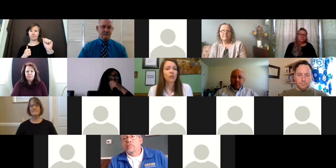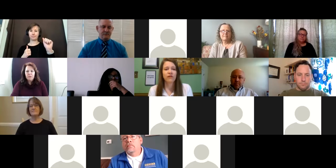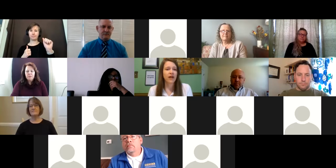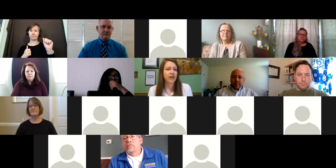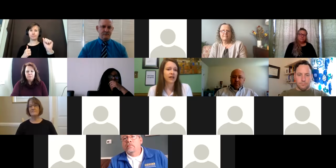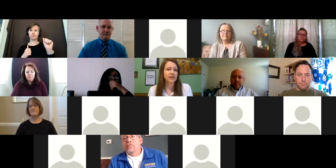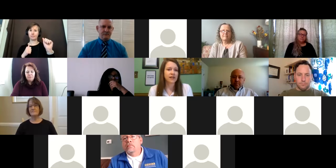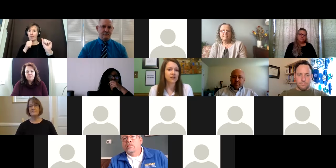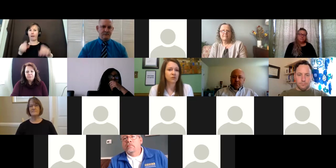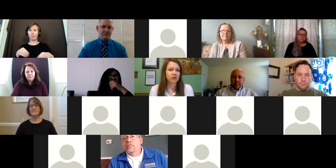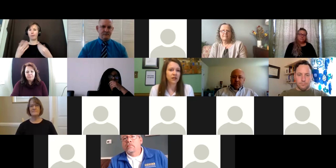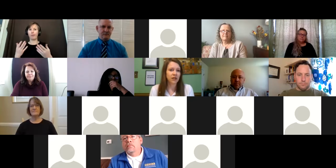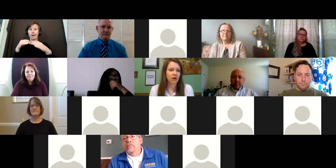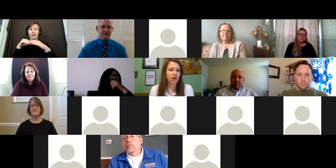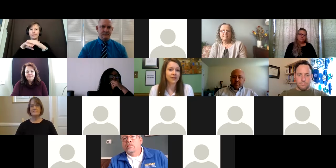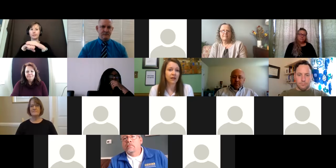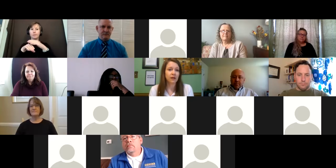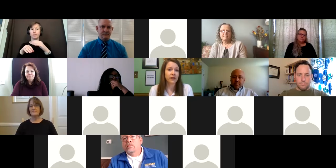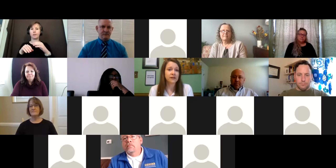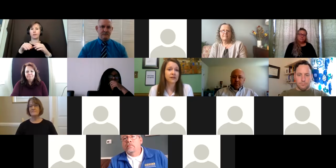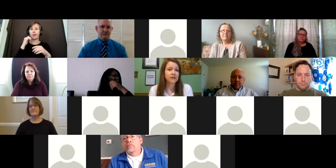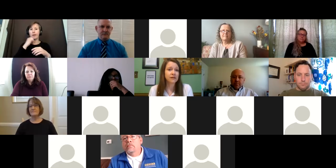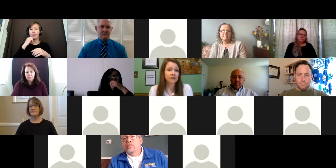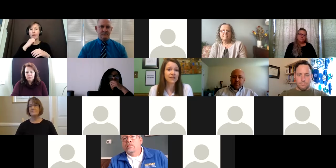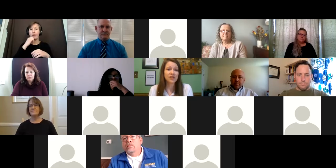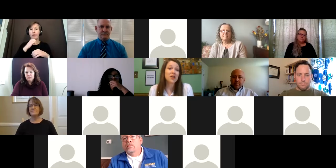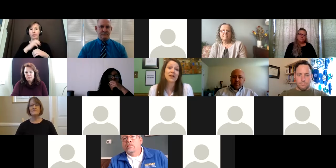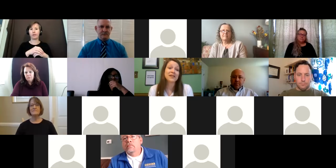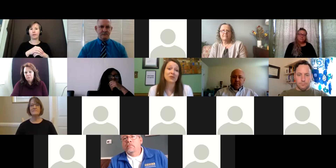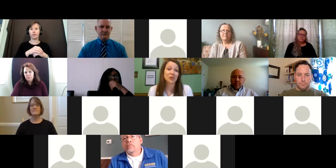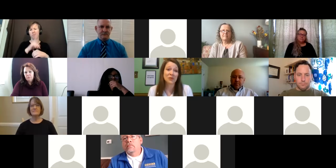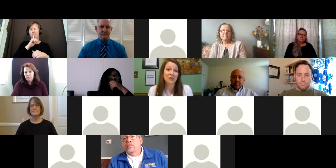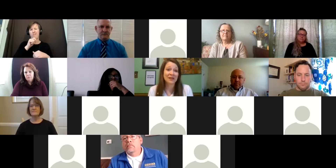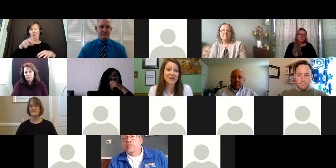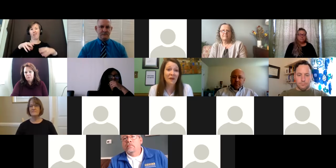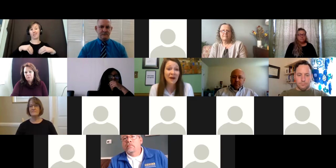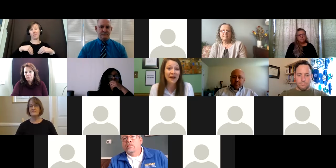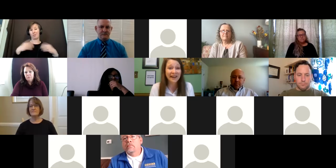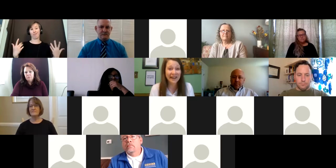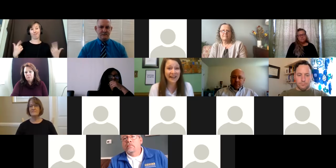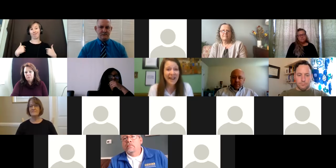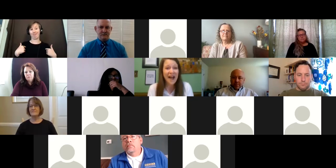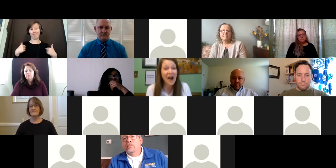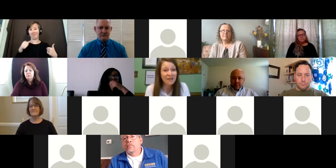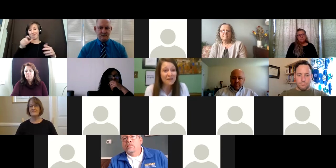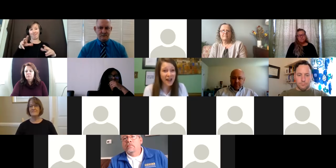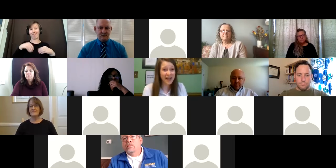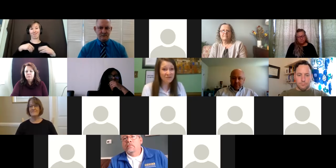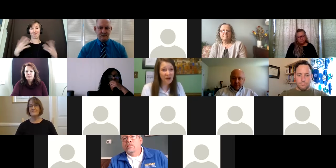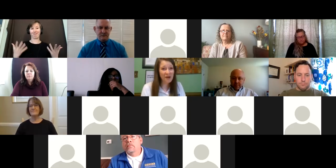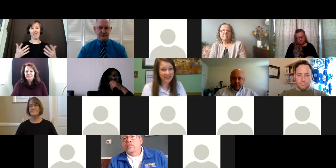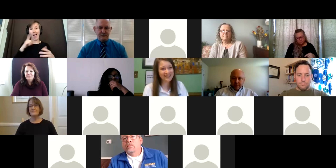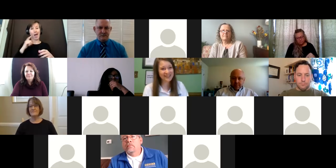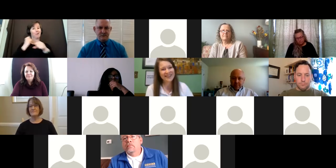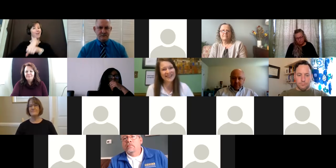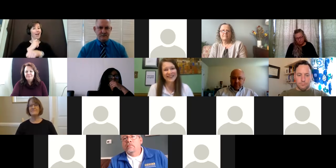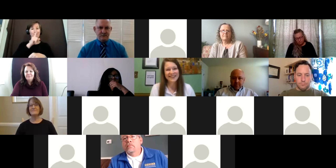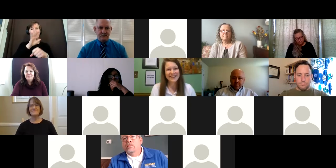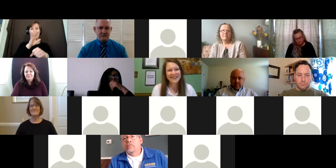not providing accessibility on a daily basis. It's just not acceptable to me. So I'll fight, I